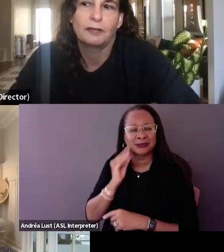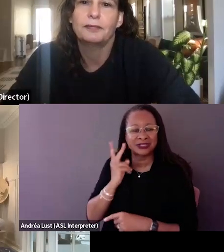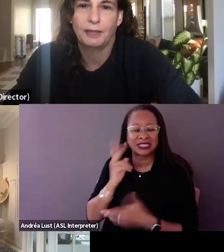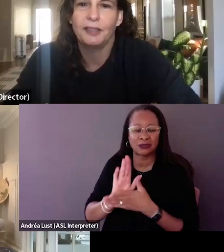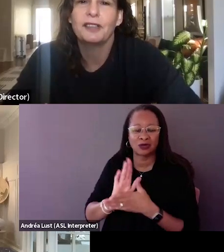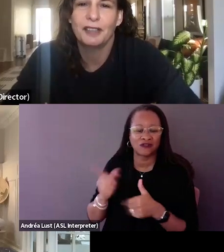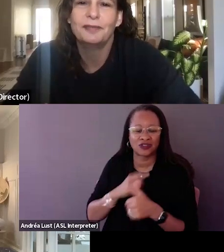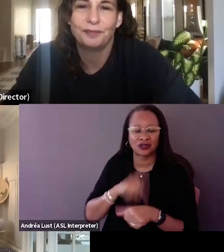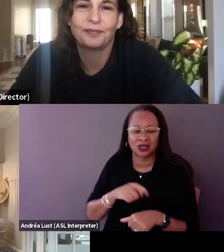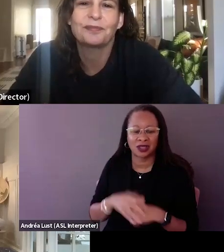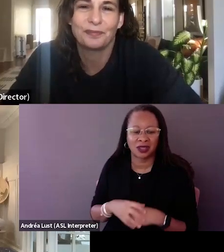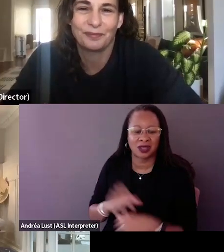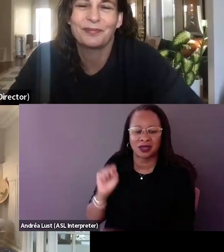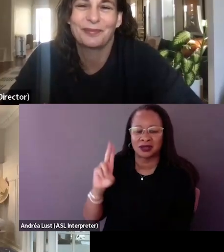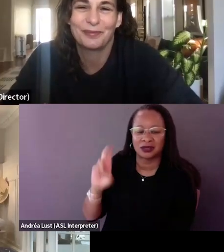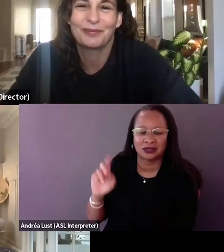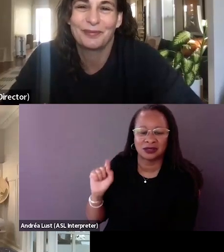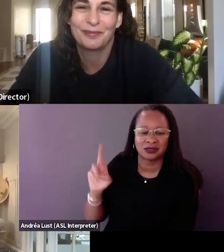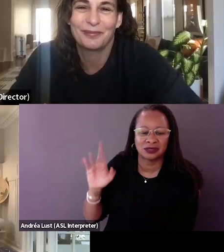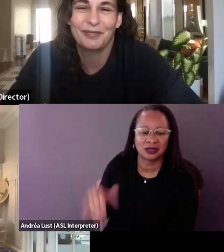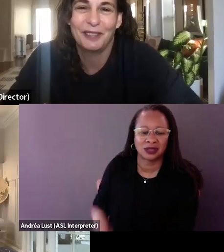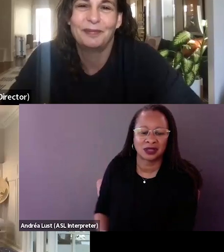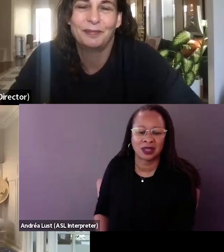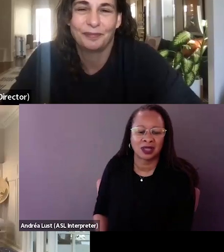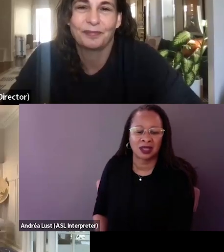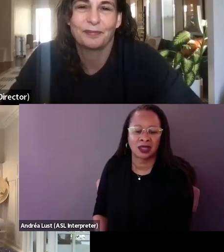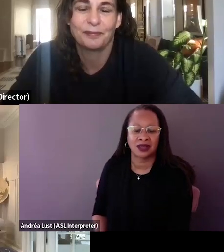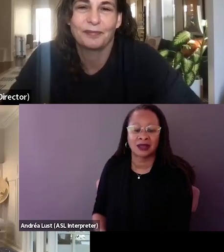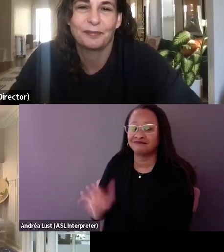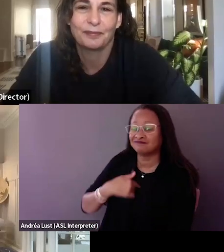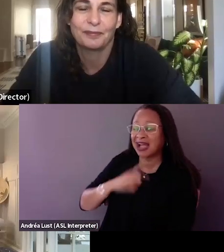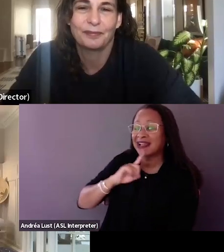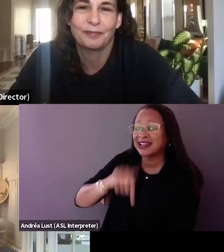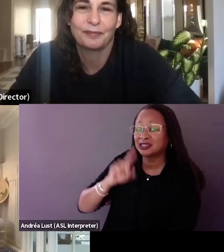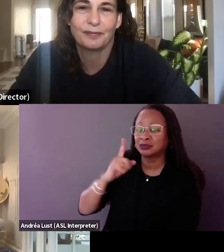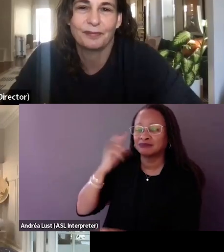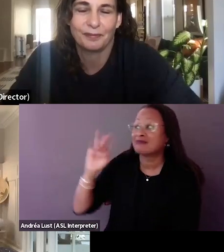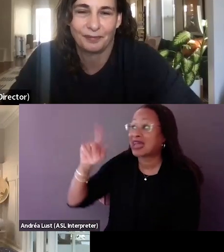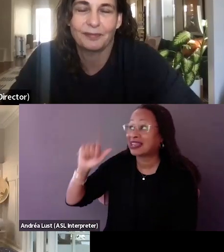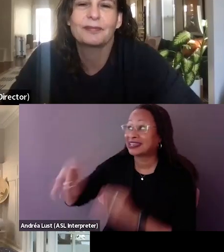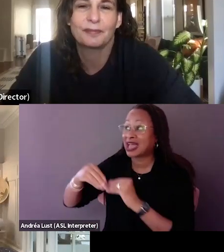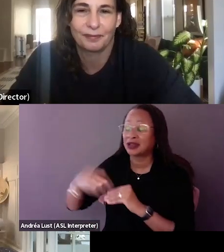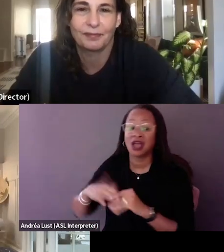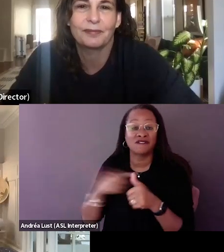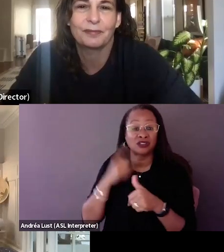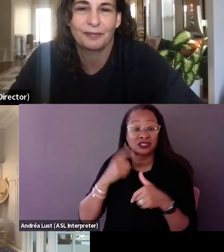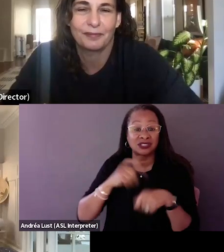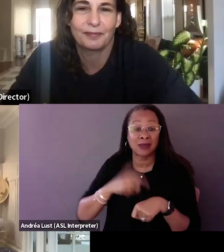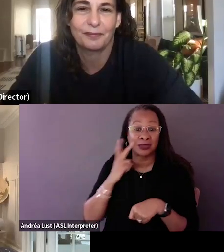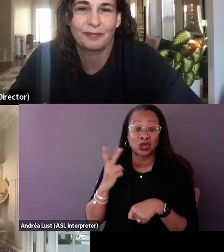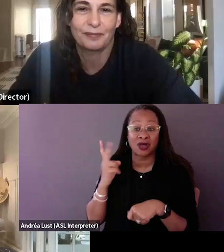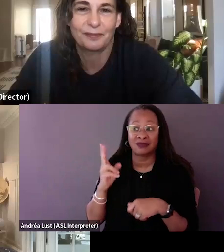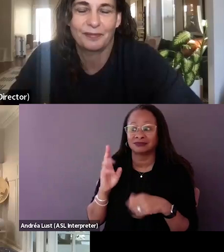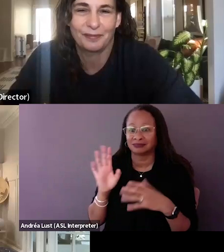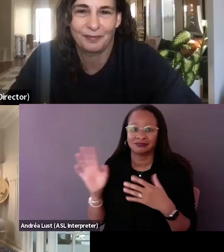So I would just say, and then Madeline, please jump in, because the first time was at the Sundance, and we had the whole